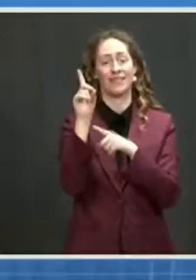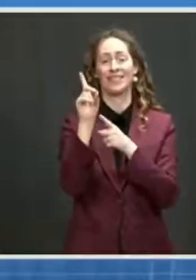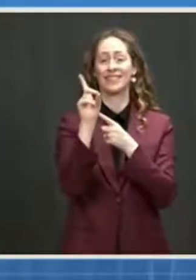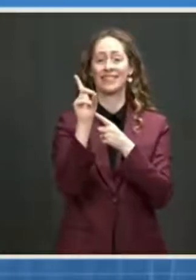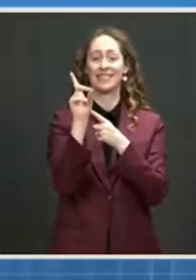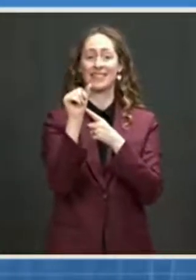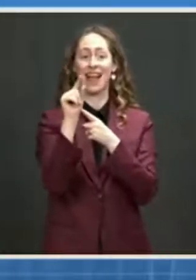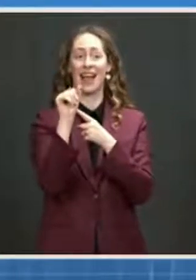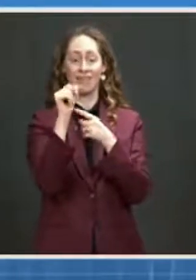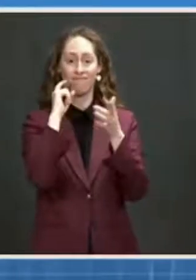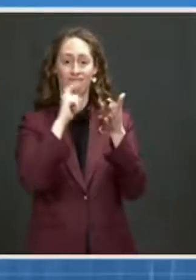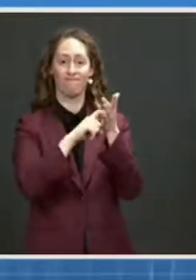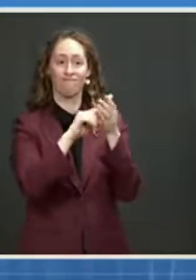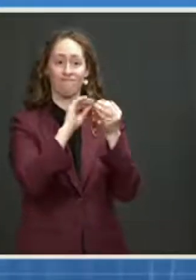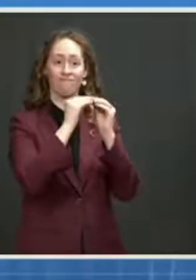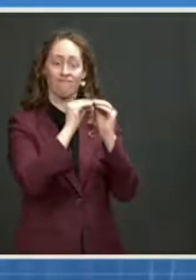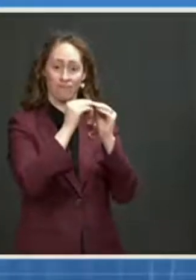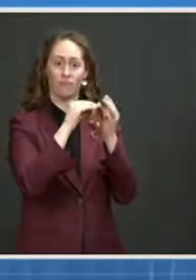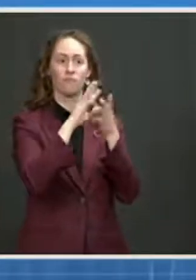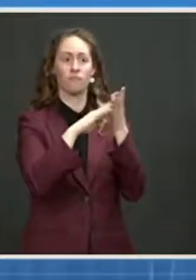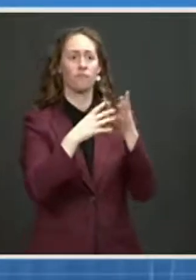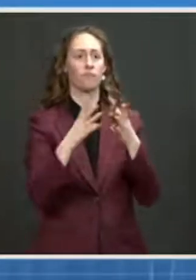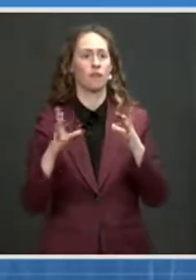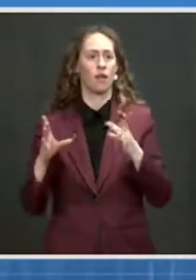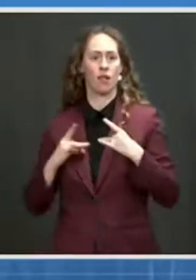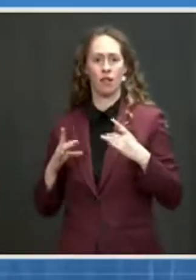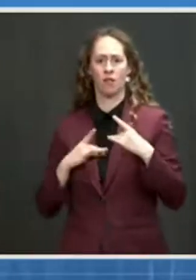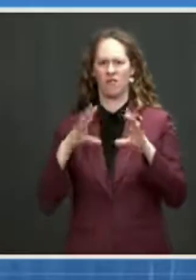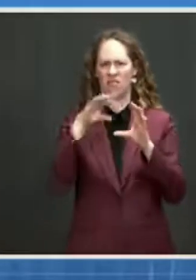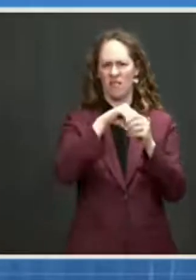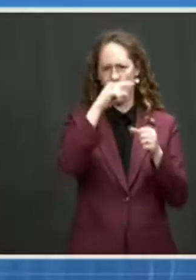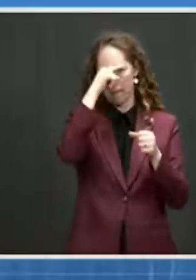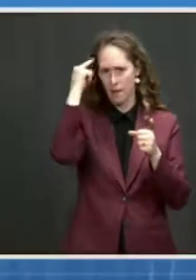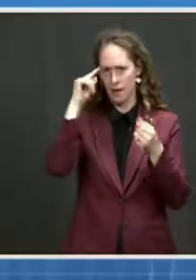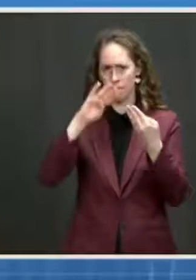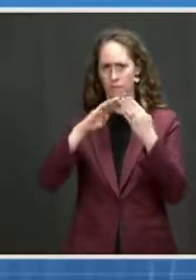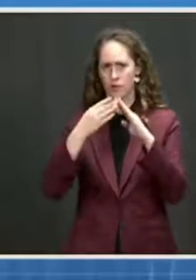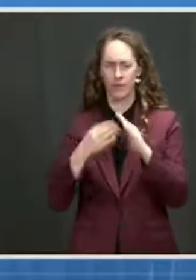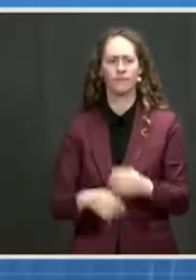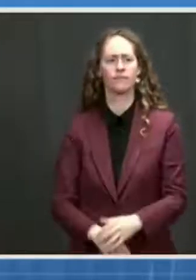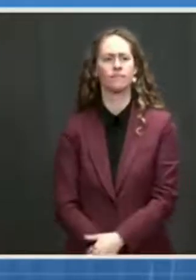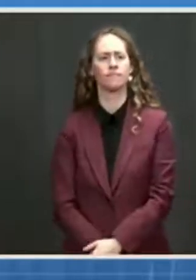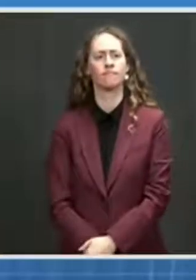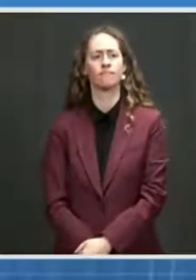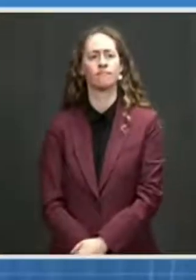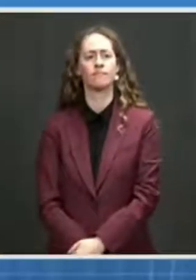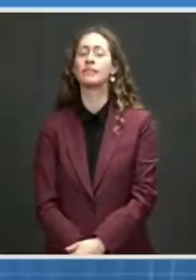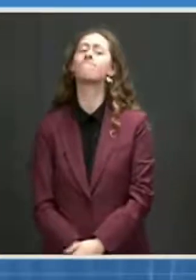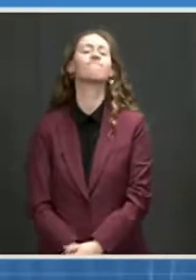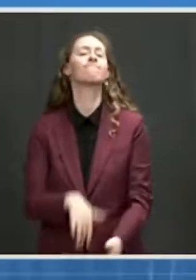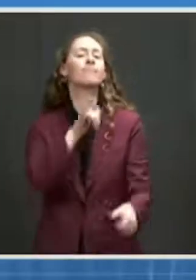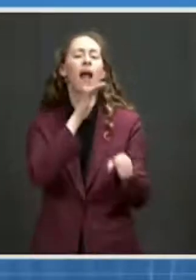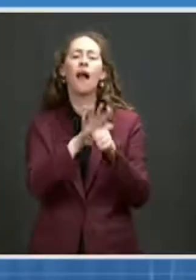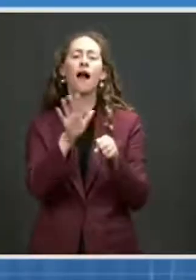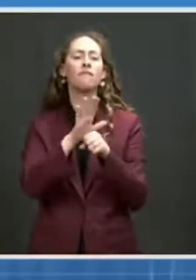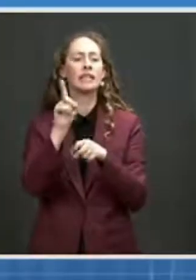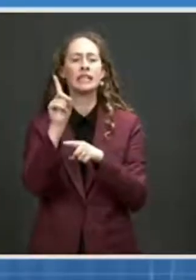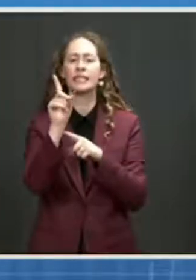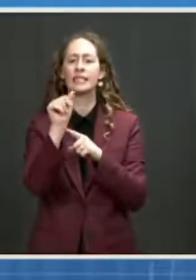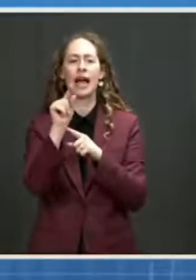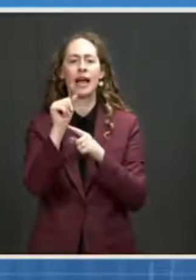are dealing with challenges in the completeness of our data. So it's hard to know exactly in terms of those numbers. But we are